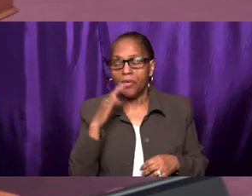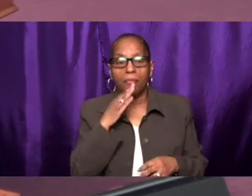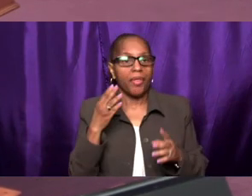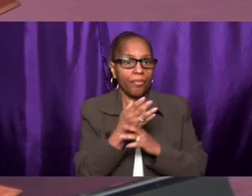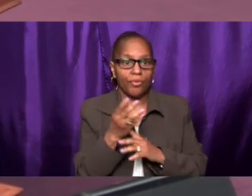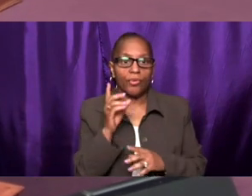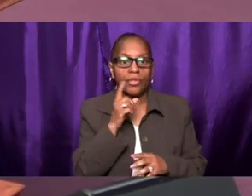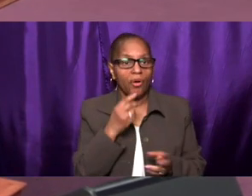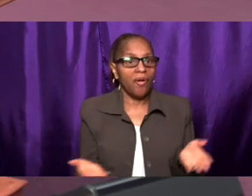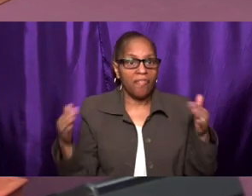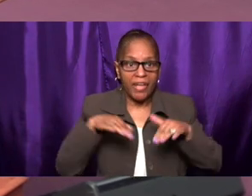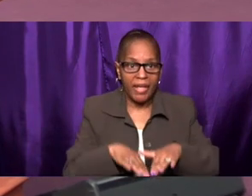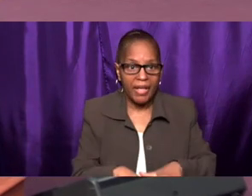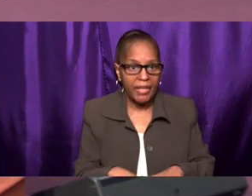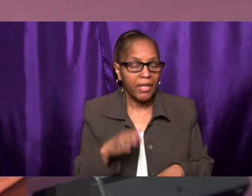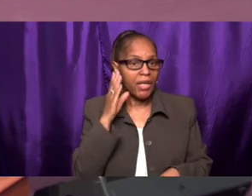no valley hell.